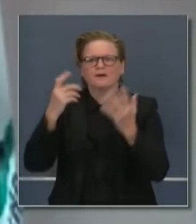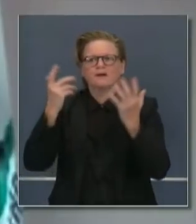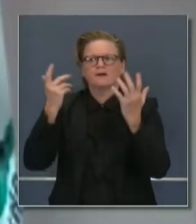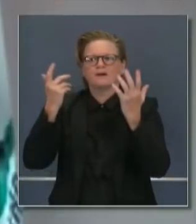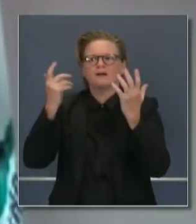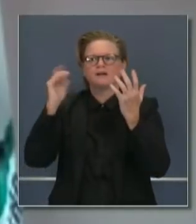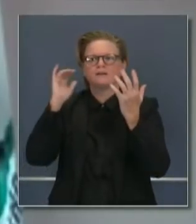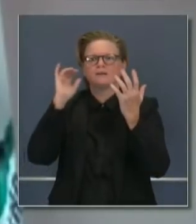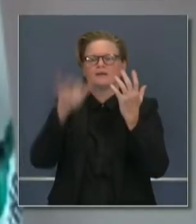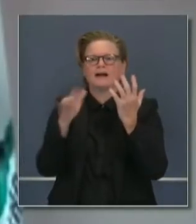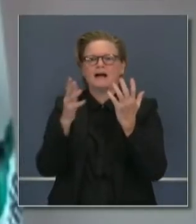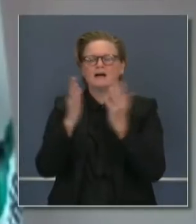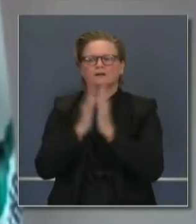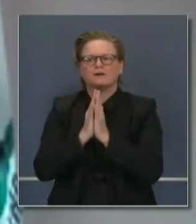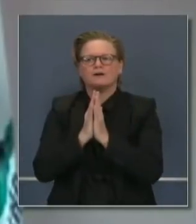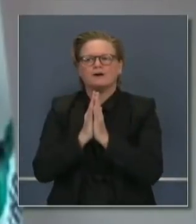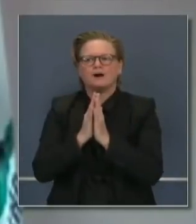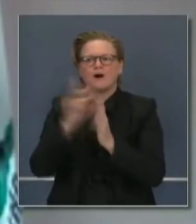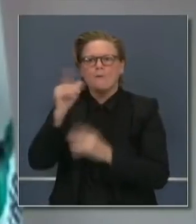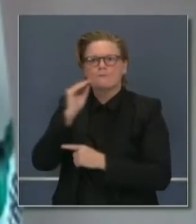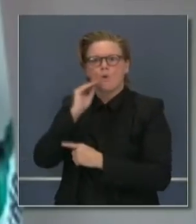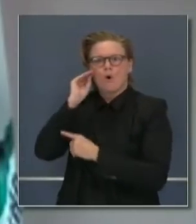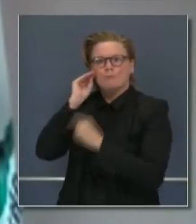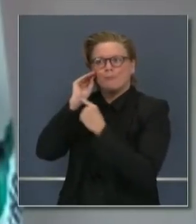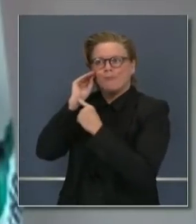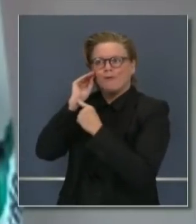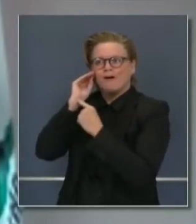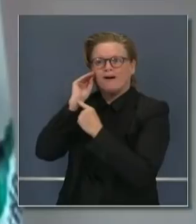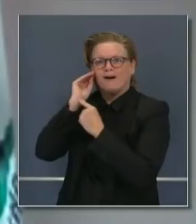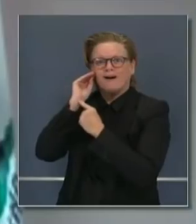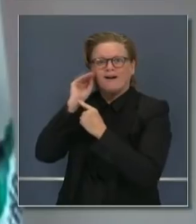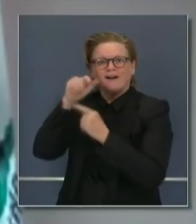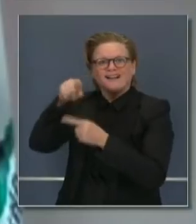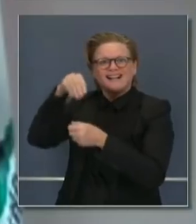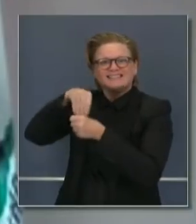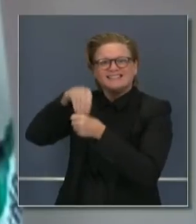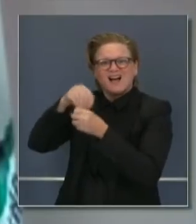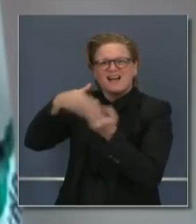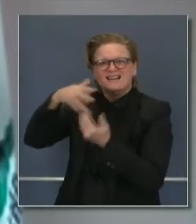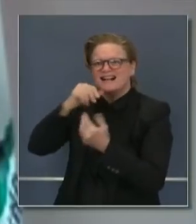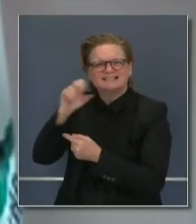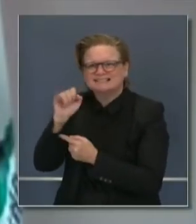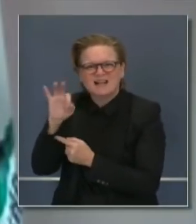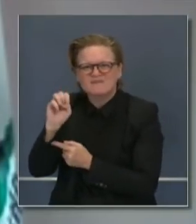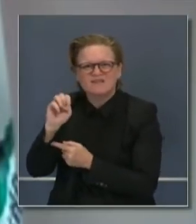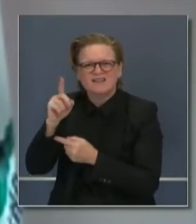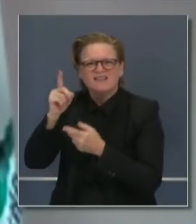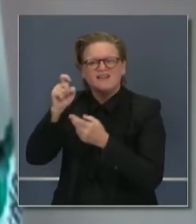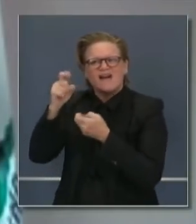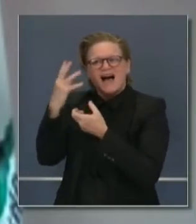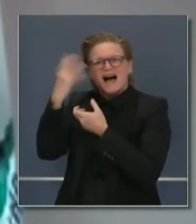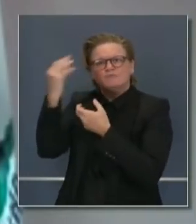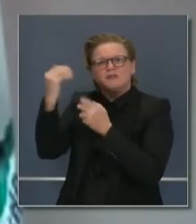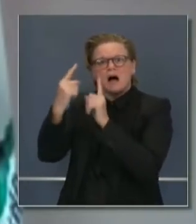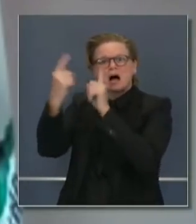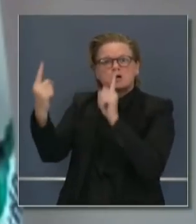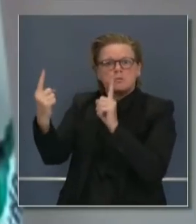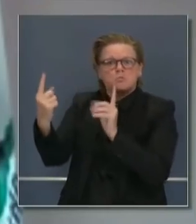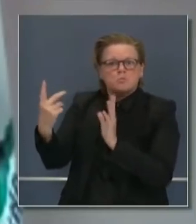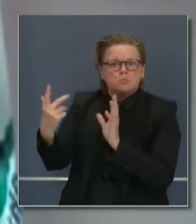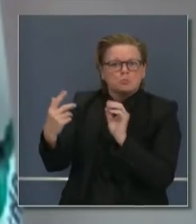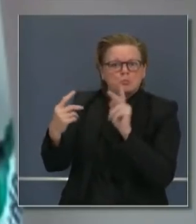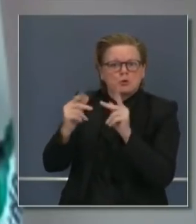absolutely essential for you to leave your home. We talked about spending some time outdoors. We think that that's a great